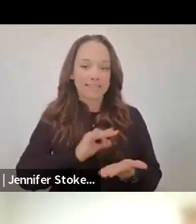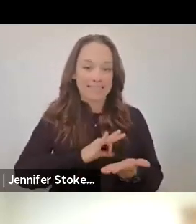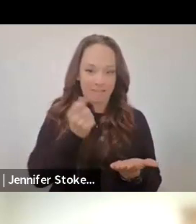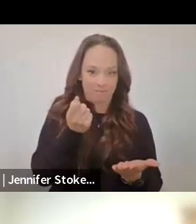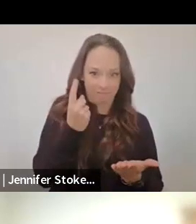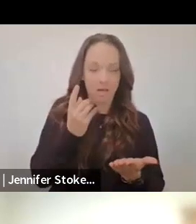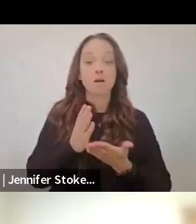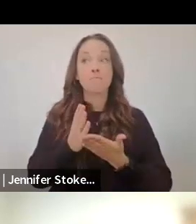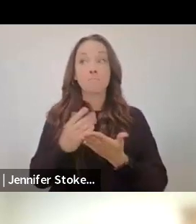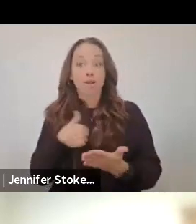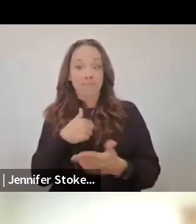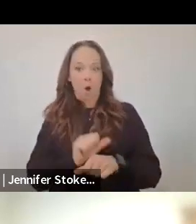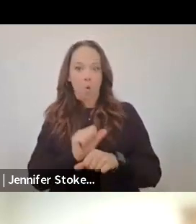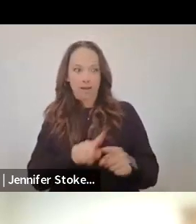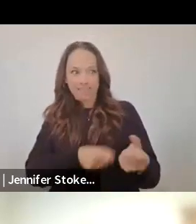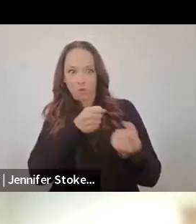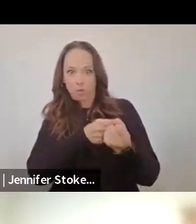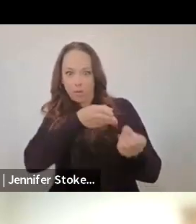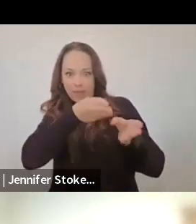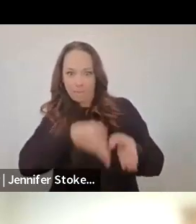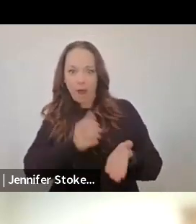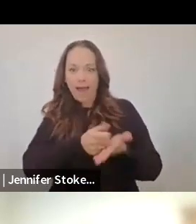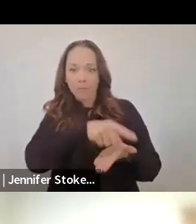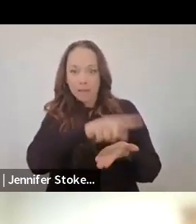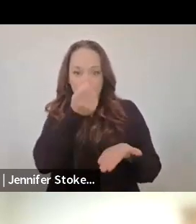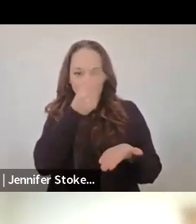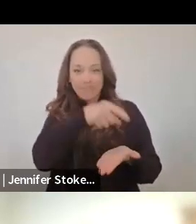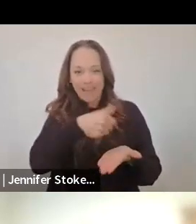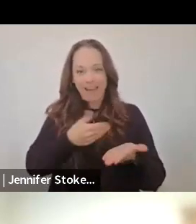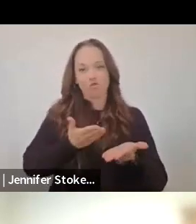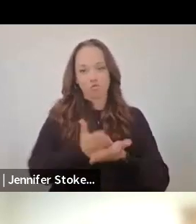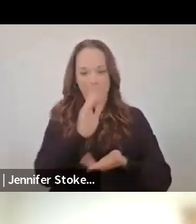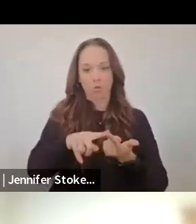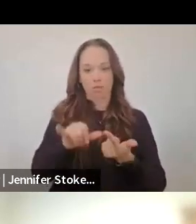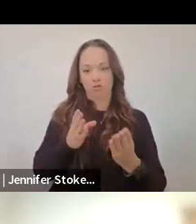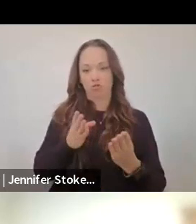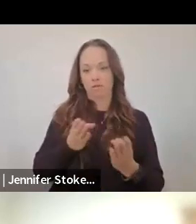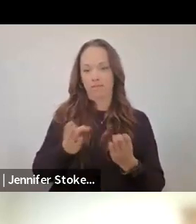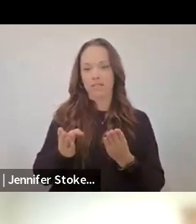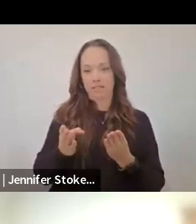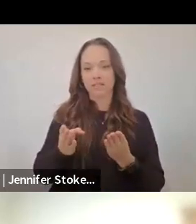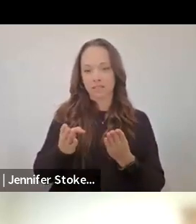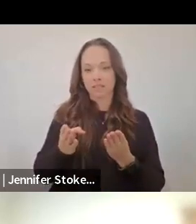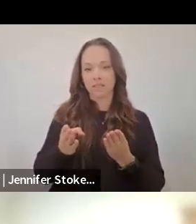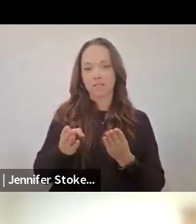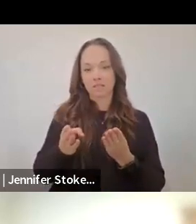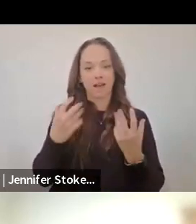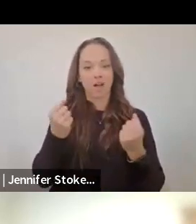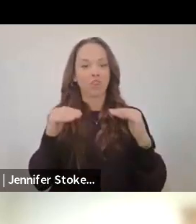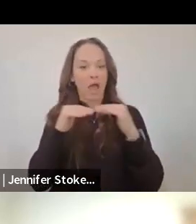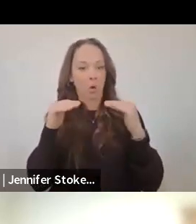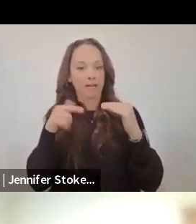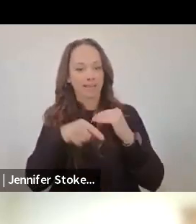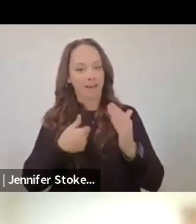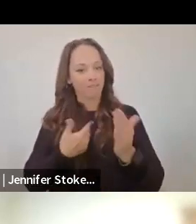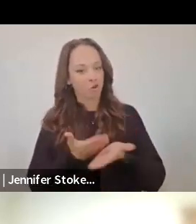work is to support the individuals so that they understand they have a right to this service. And this is about health equity. This is about